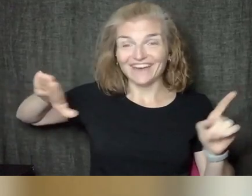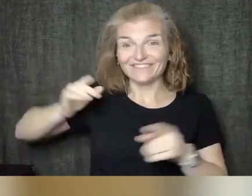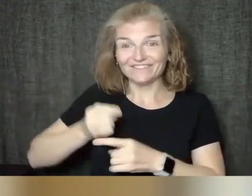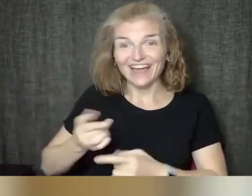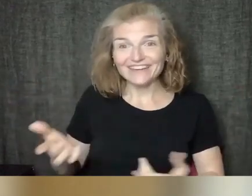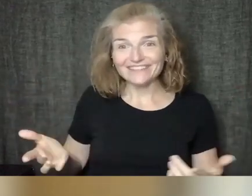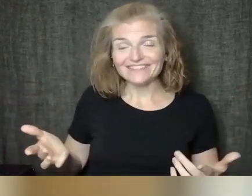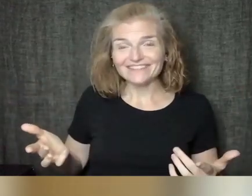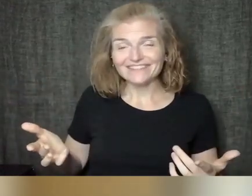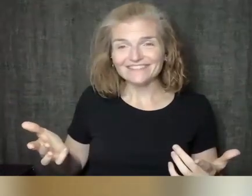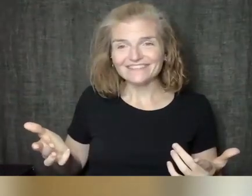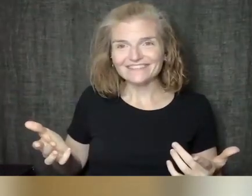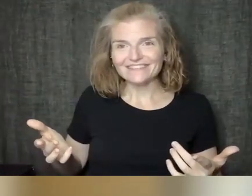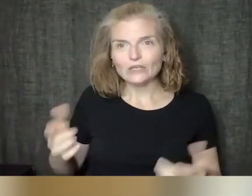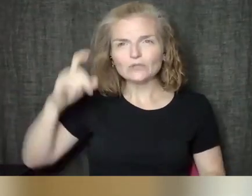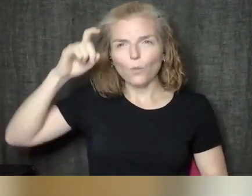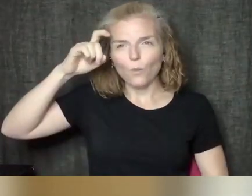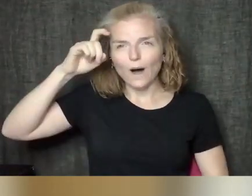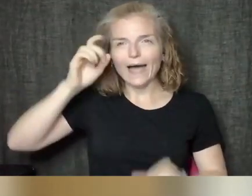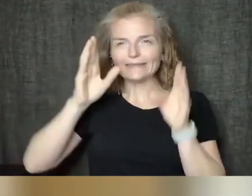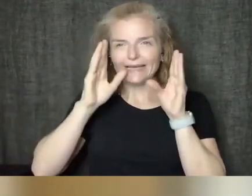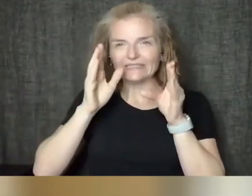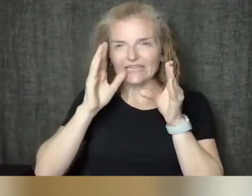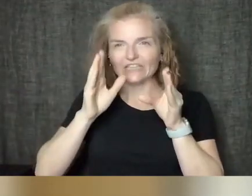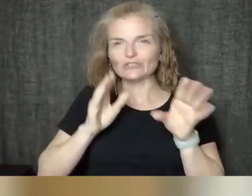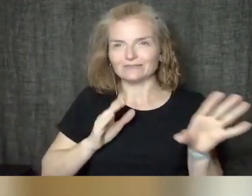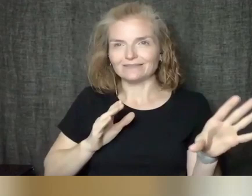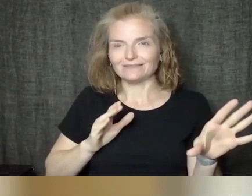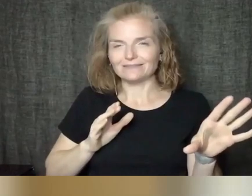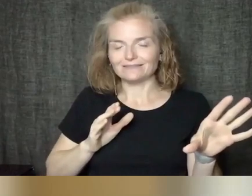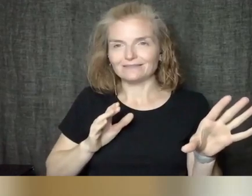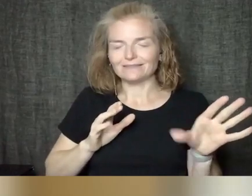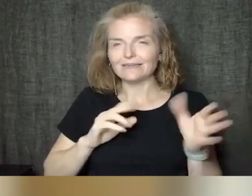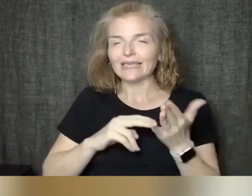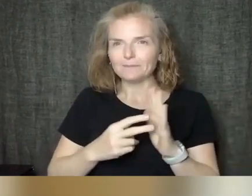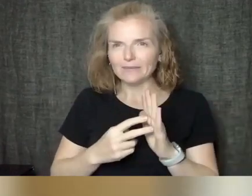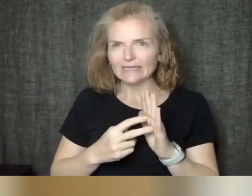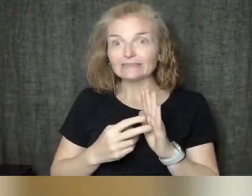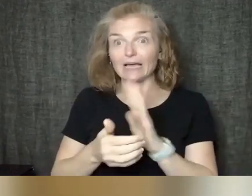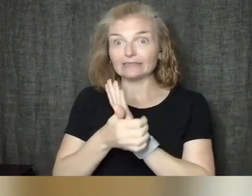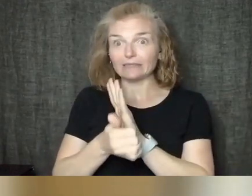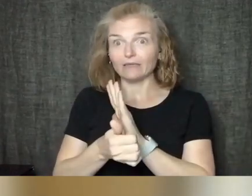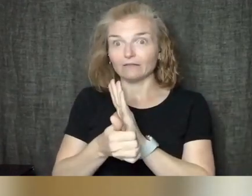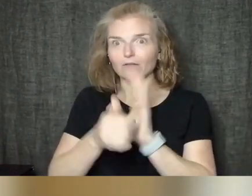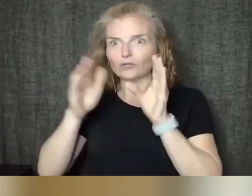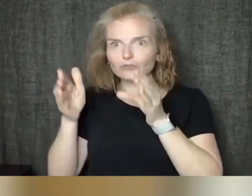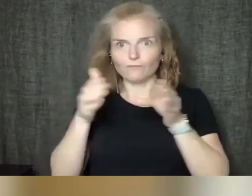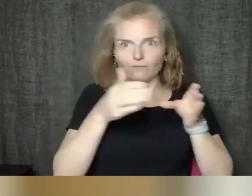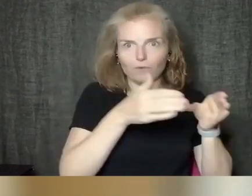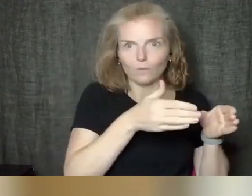Wise attention it describes this ability to give attention to